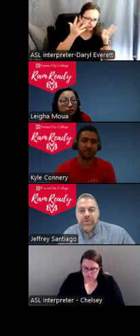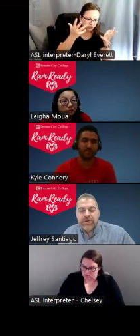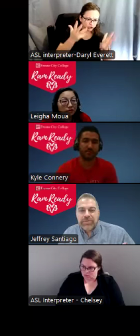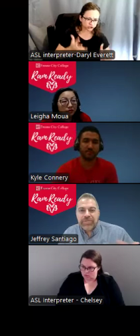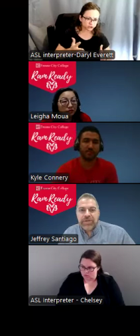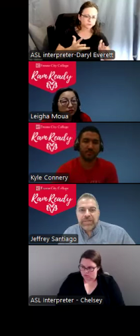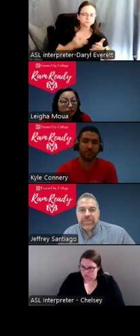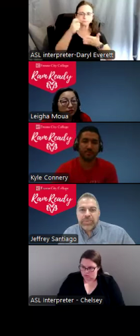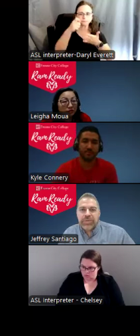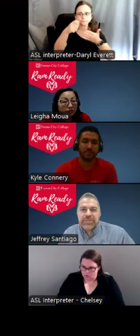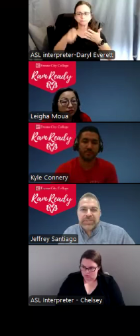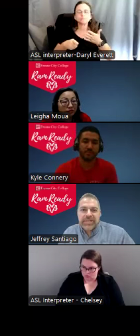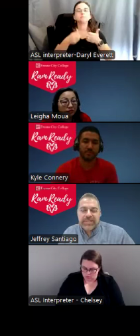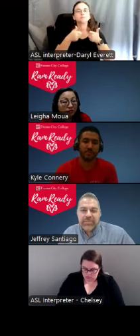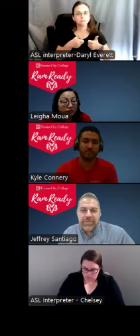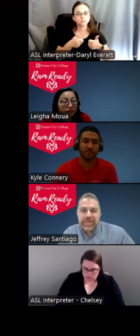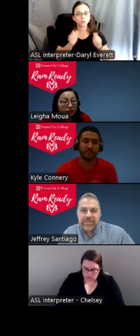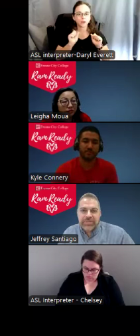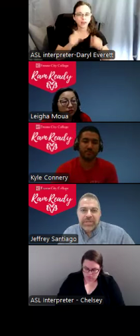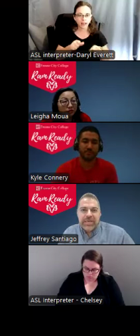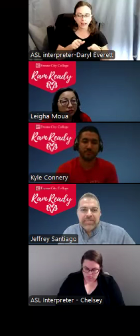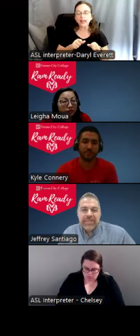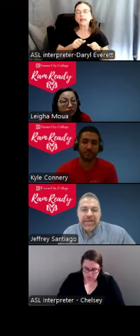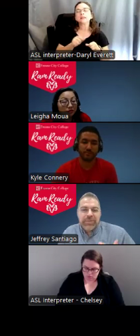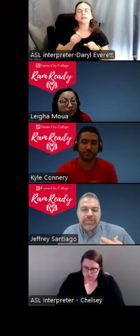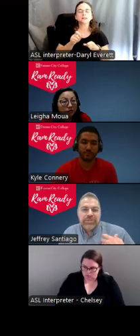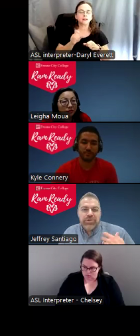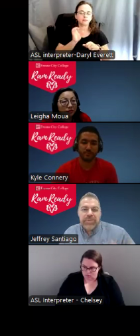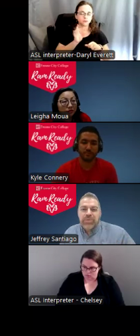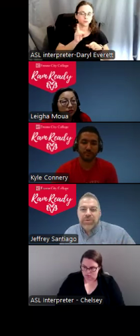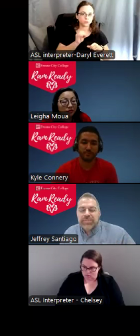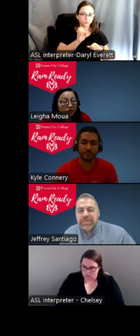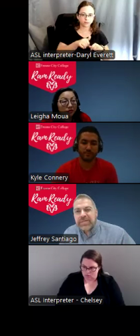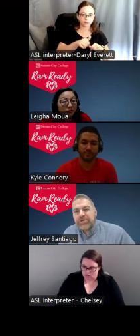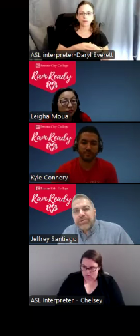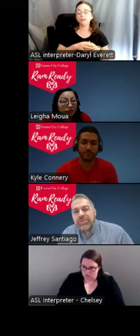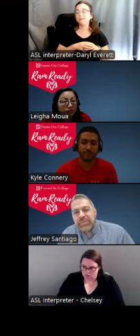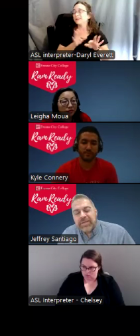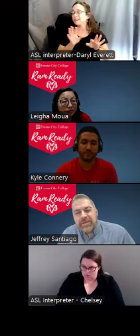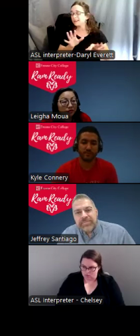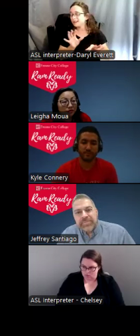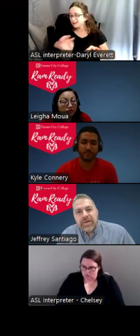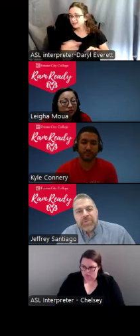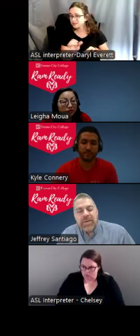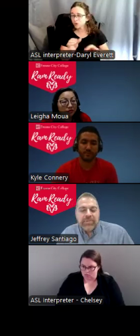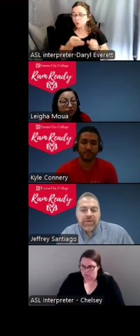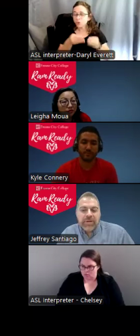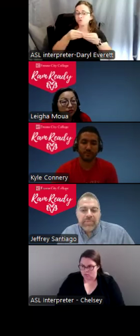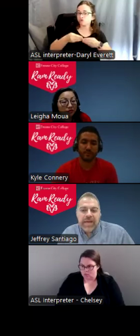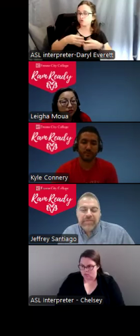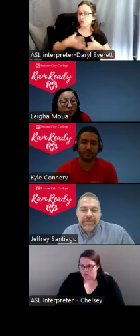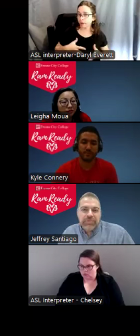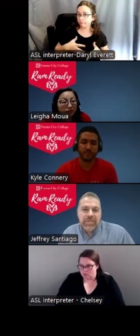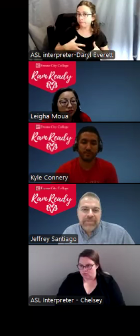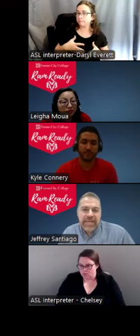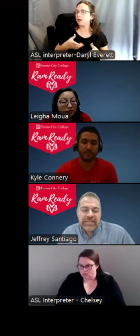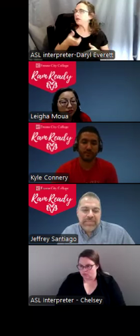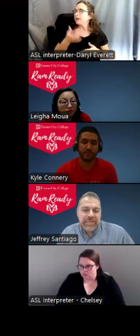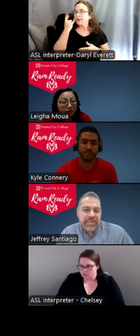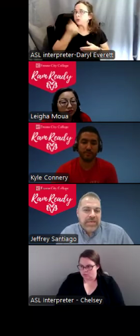course, or if you're failing, it's important to discuss that with your counselor, because I wouldn't just drop a course, because there could be